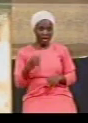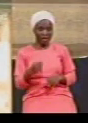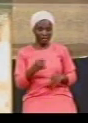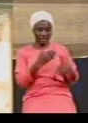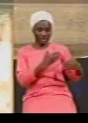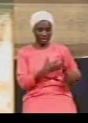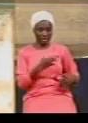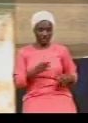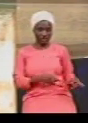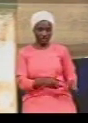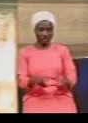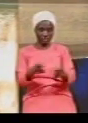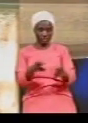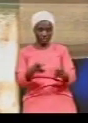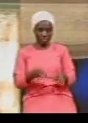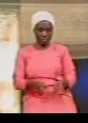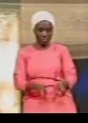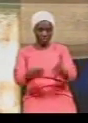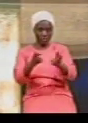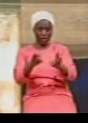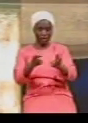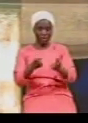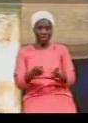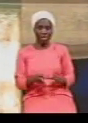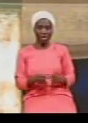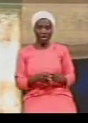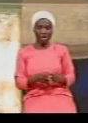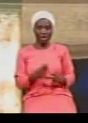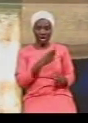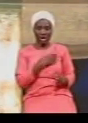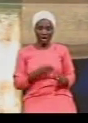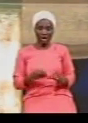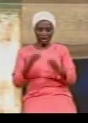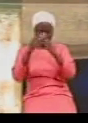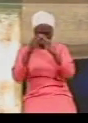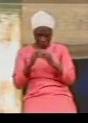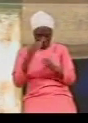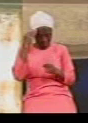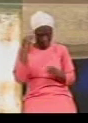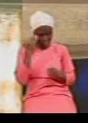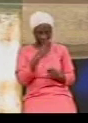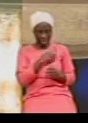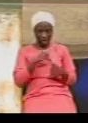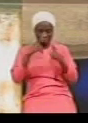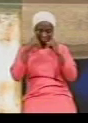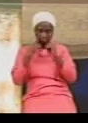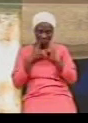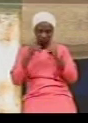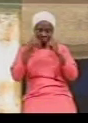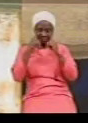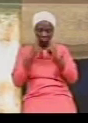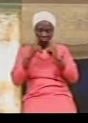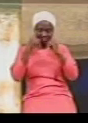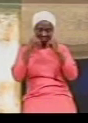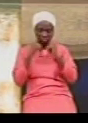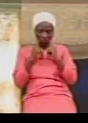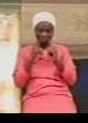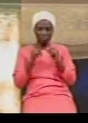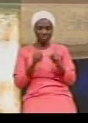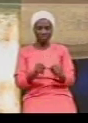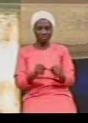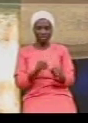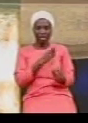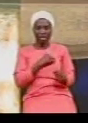road, drops his head, and is weeping and weeping and weeping and crying, and he has